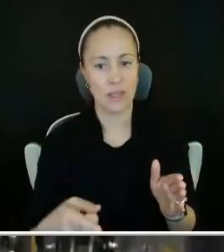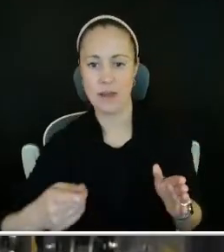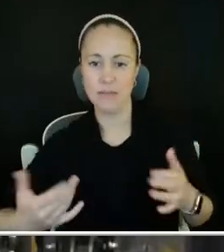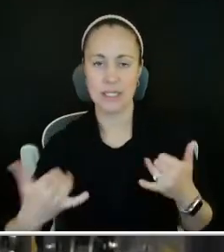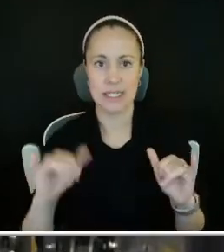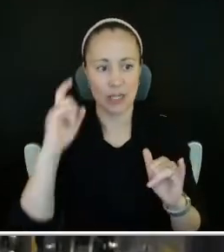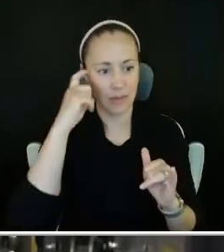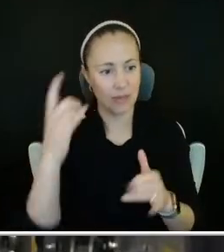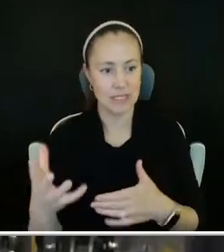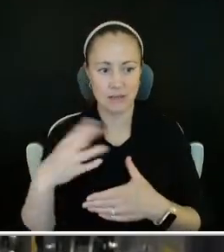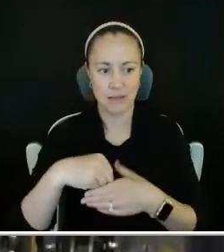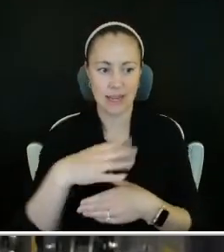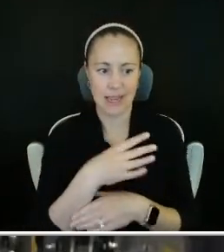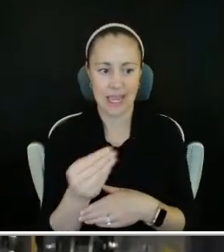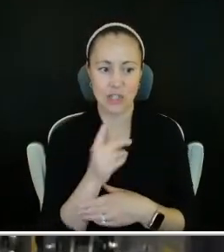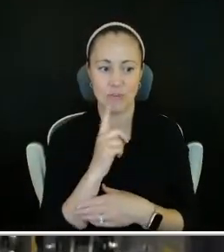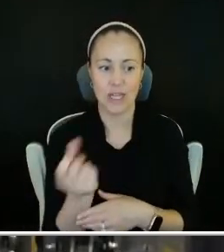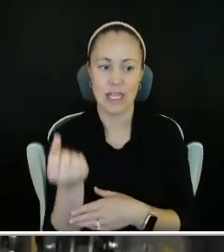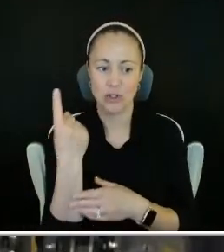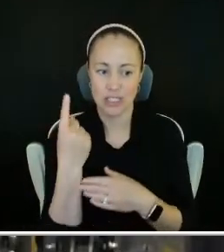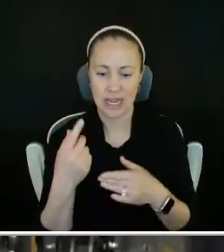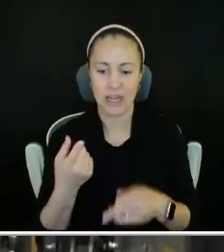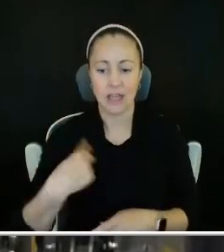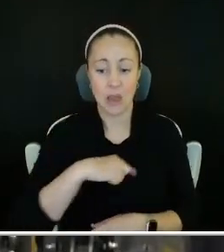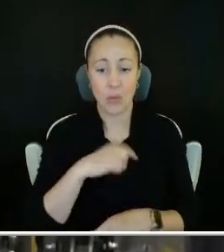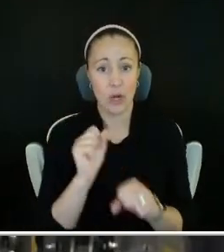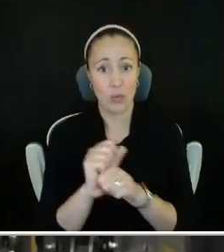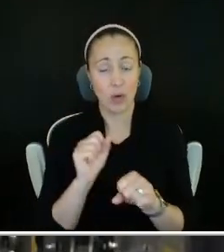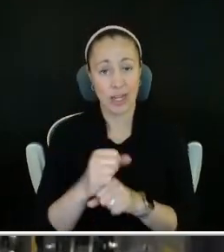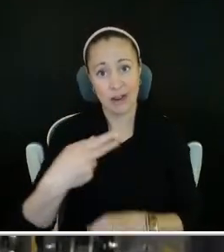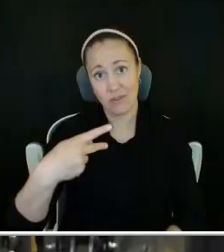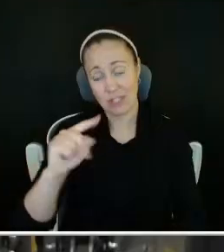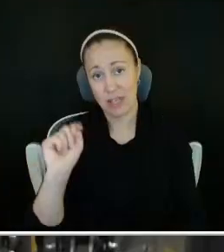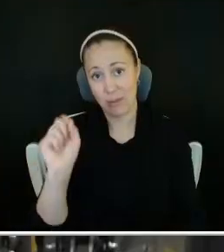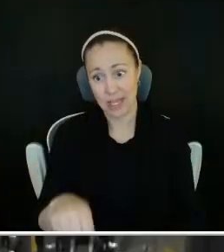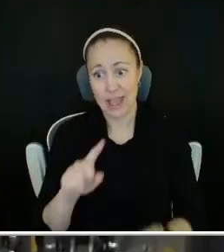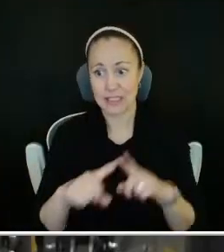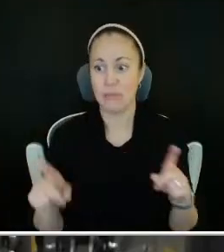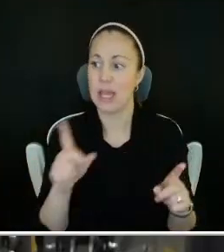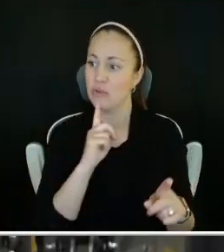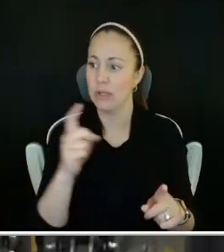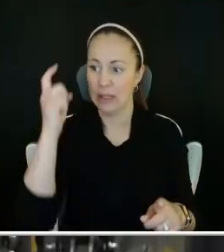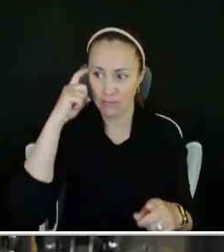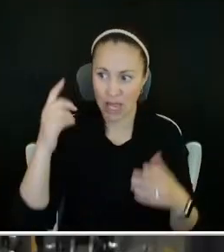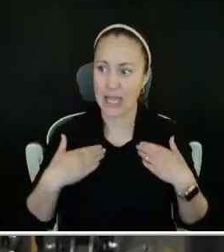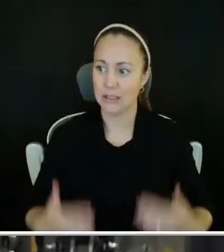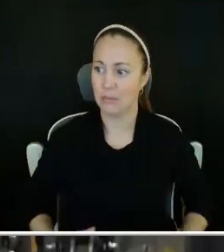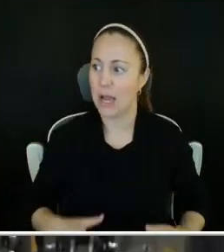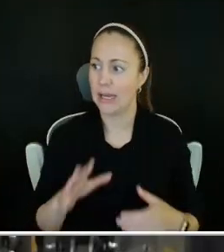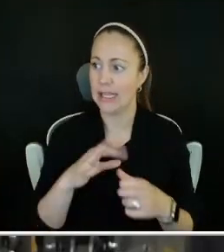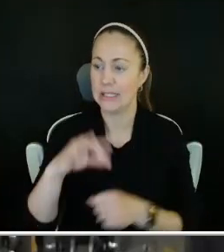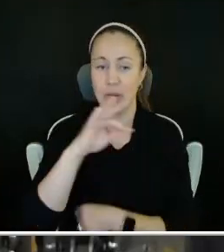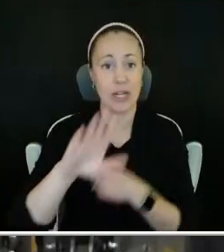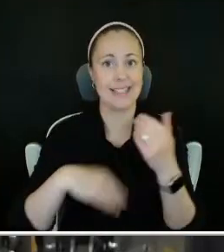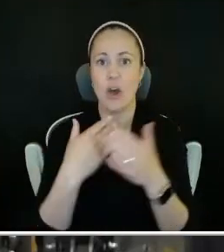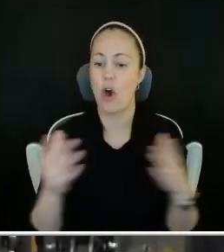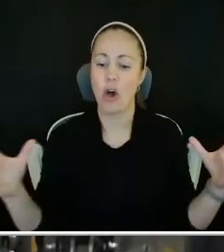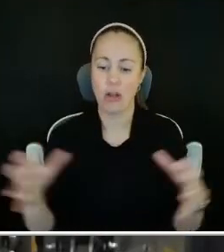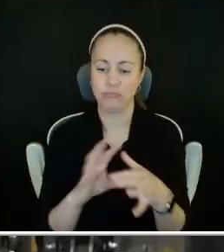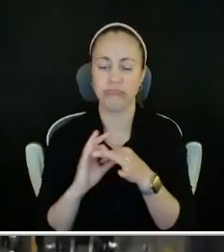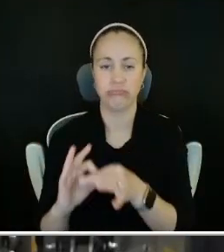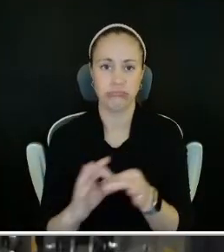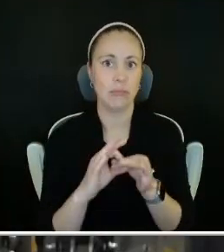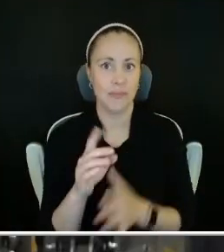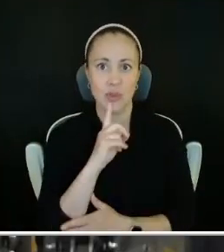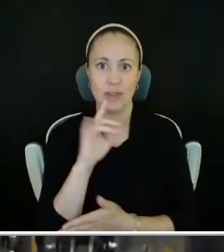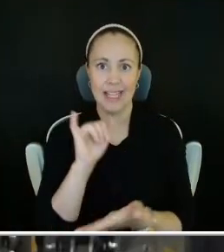that while we're working in physical therapy, it's really like mind, body, spirit. We're working the whole person. So that's what we really try to